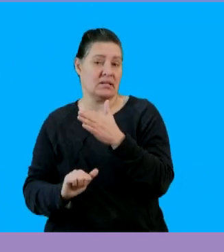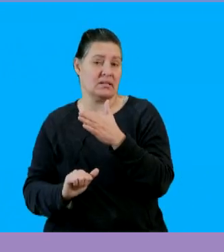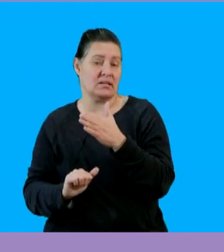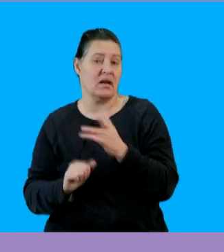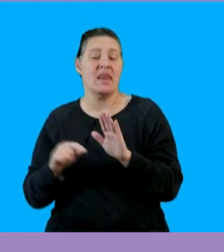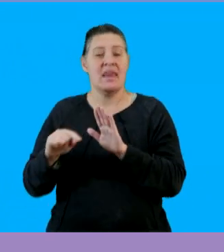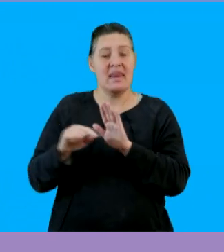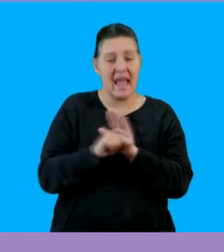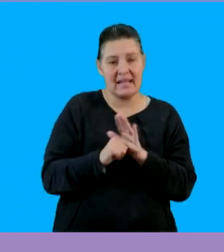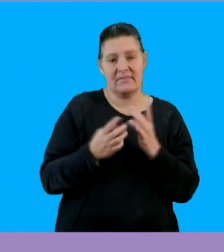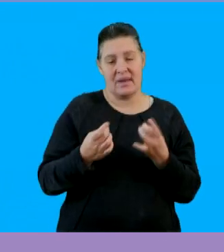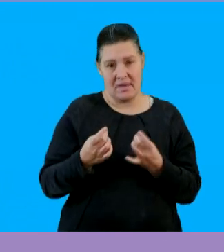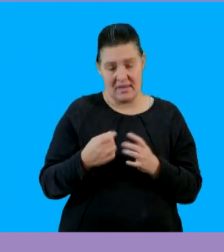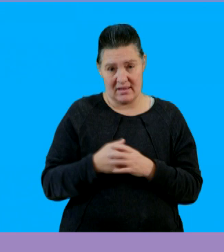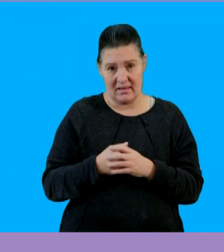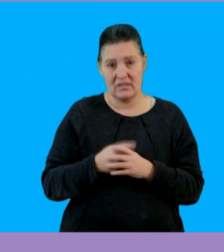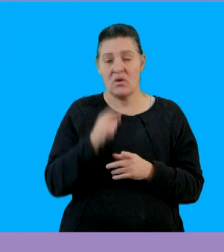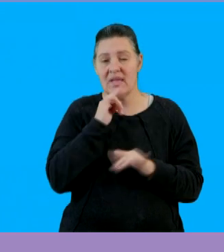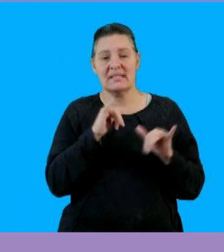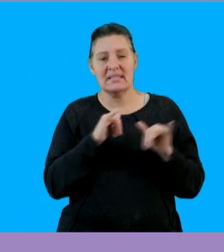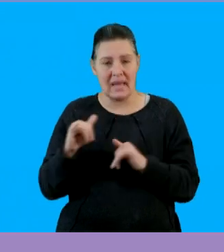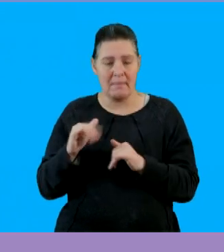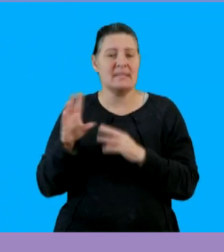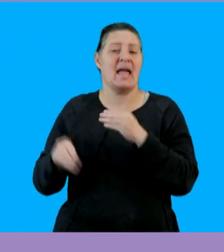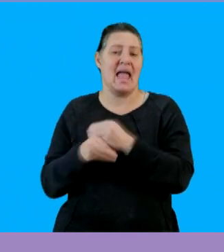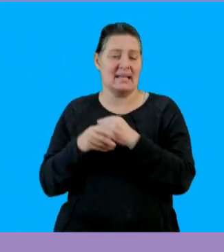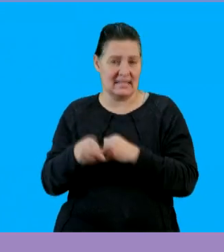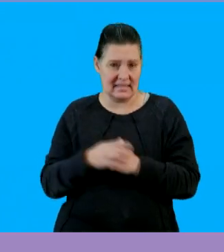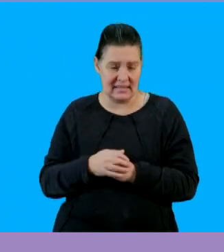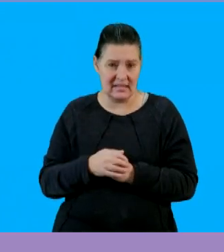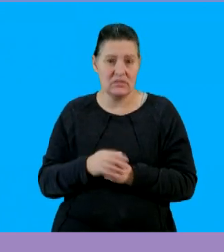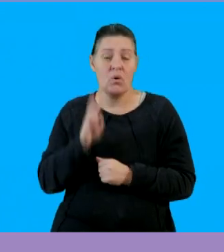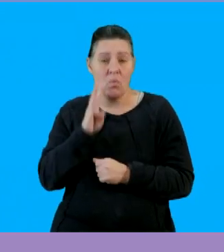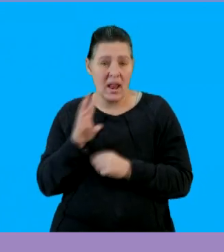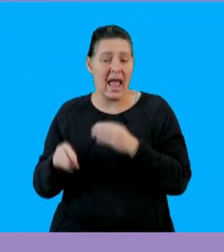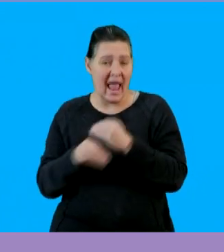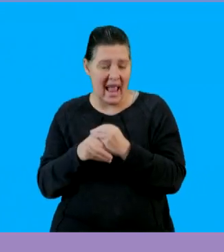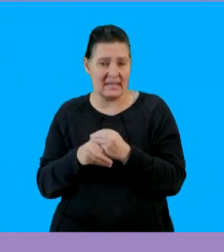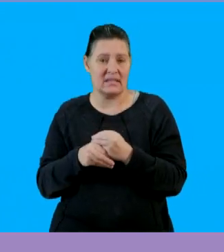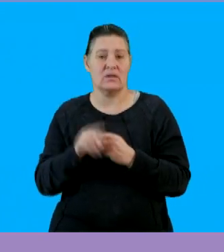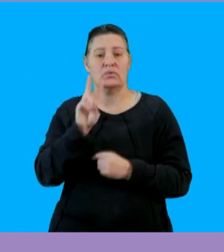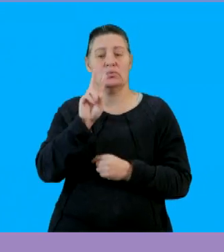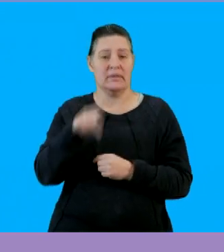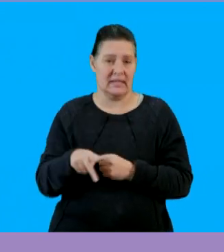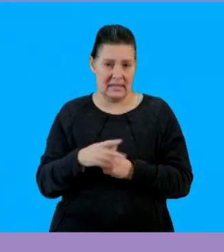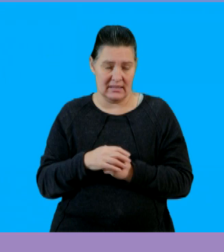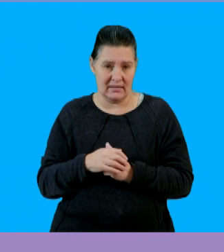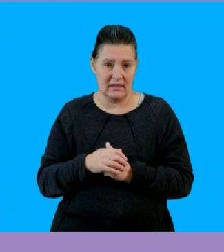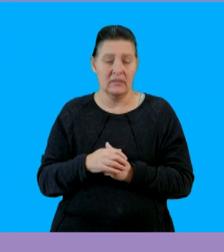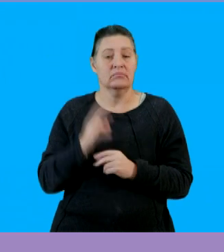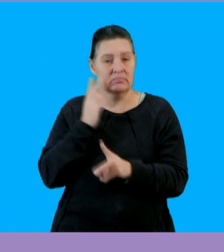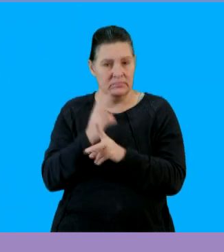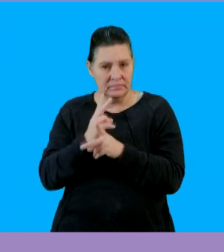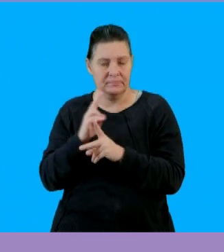are subtracting a negative number. Now that is the same as adding it, so we are going to be adding the